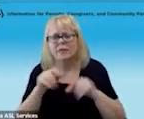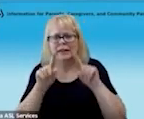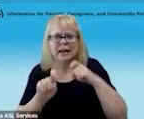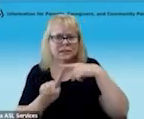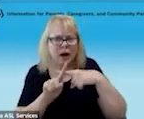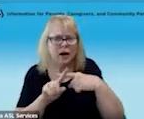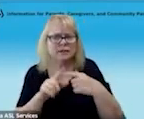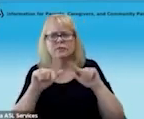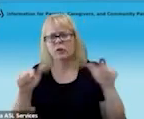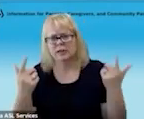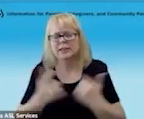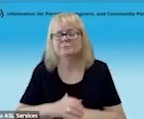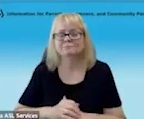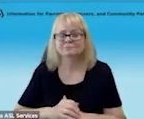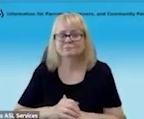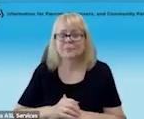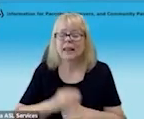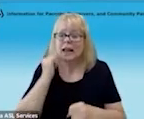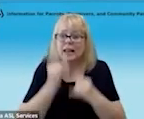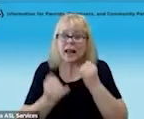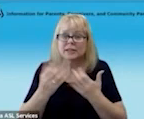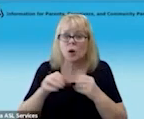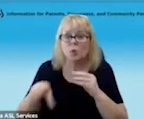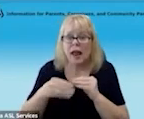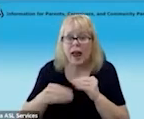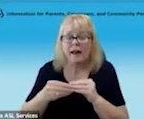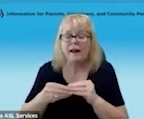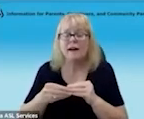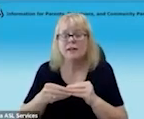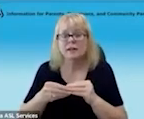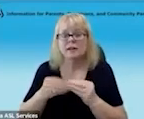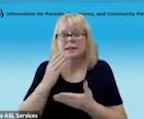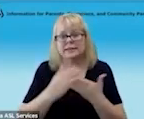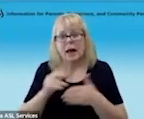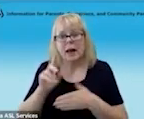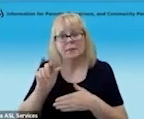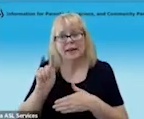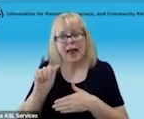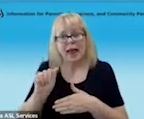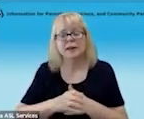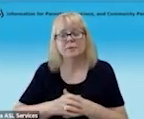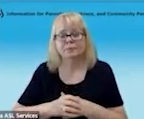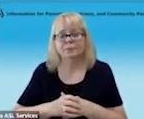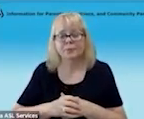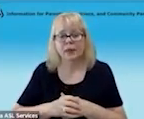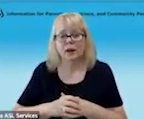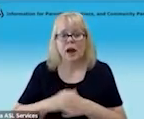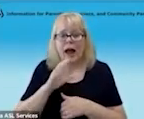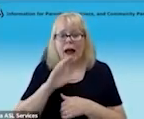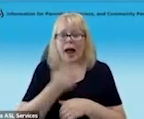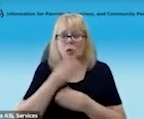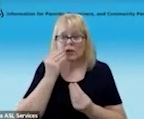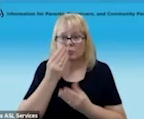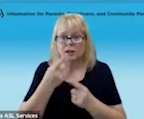to be able to go and check and see if they need to quarantine or what they need to do if they test positive. So lots of great information there. Next